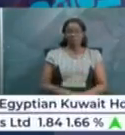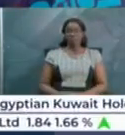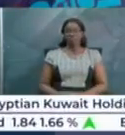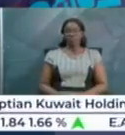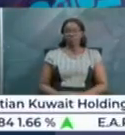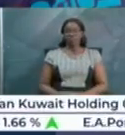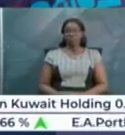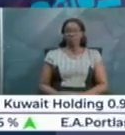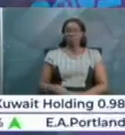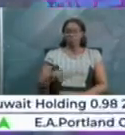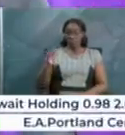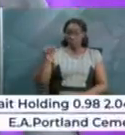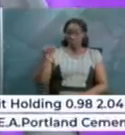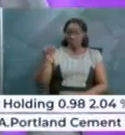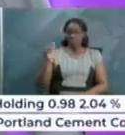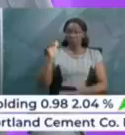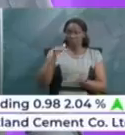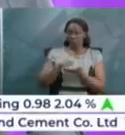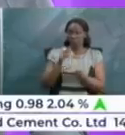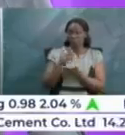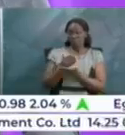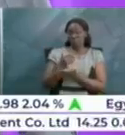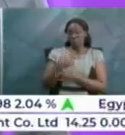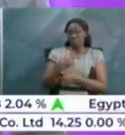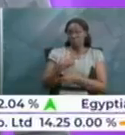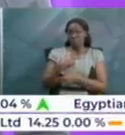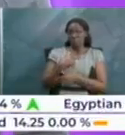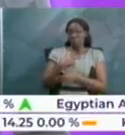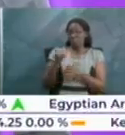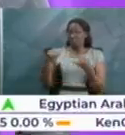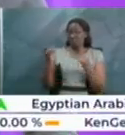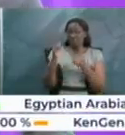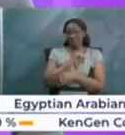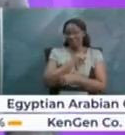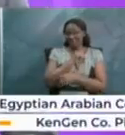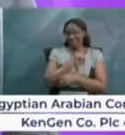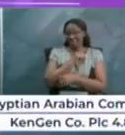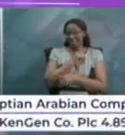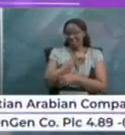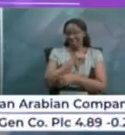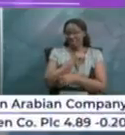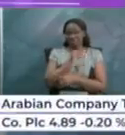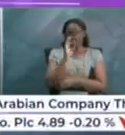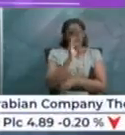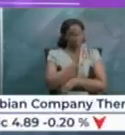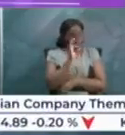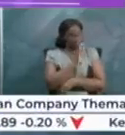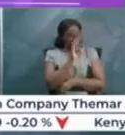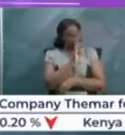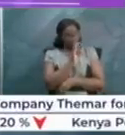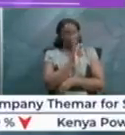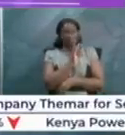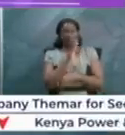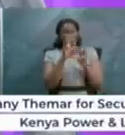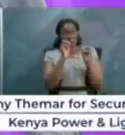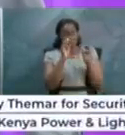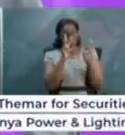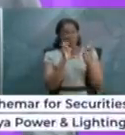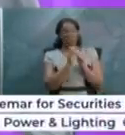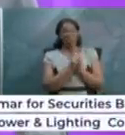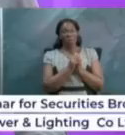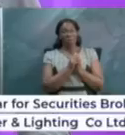again, I don't know if it's fortunate or unfortunate, but I've already tried it also. Oh, wow, yes. Well, that's what we like. We like